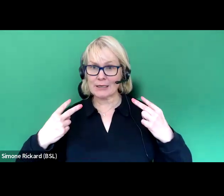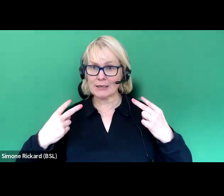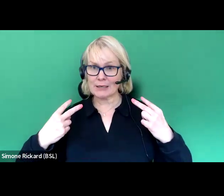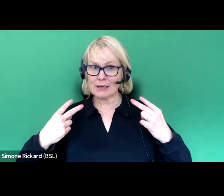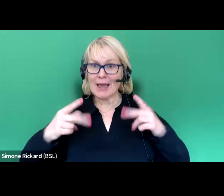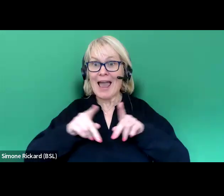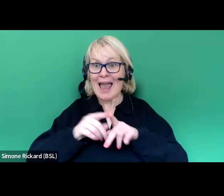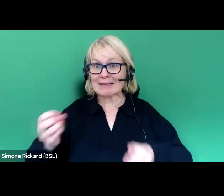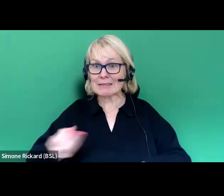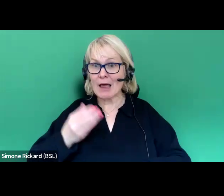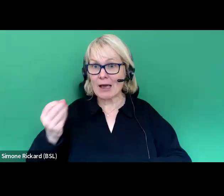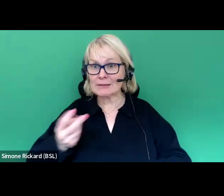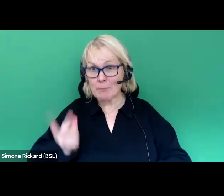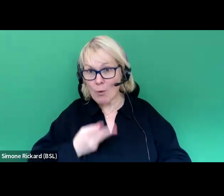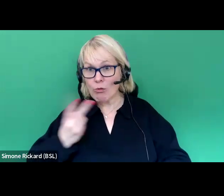slides?